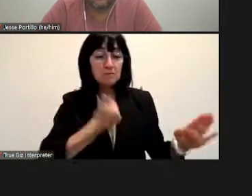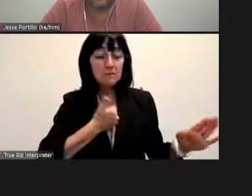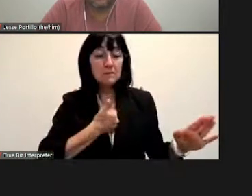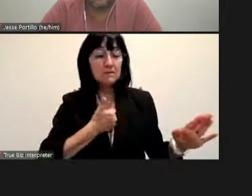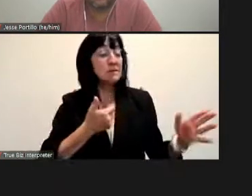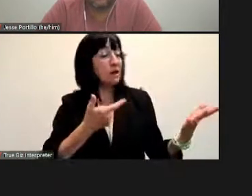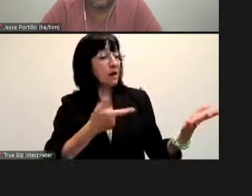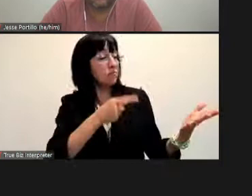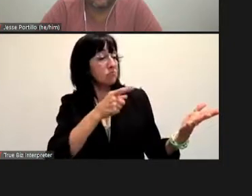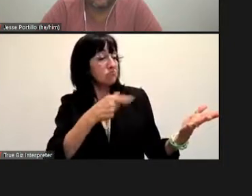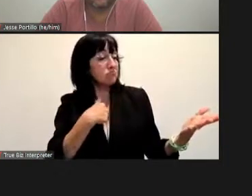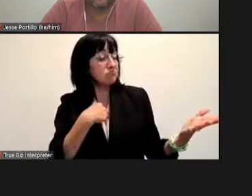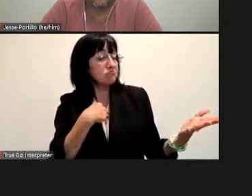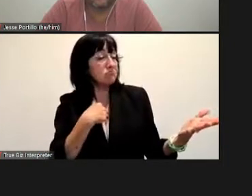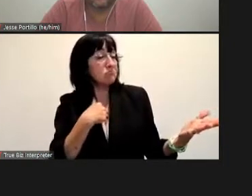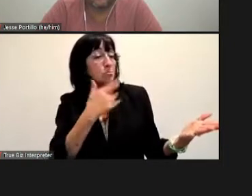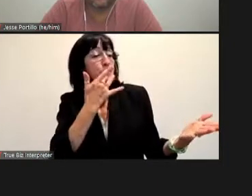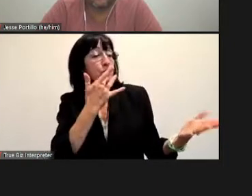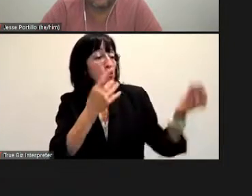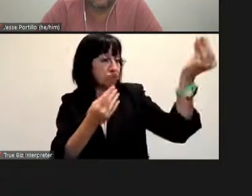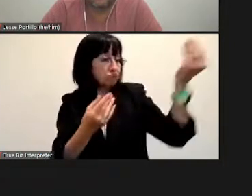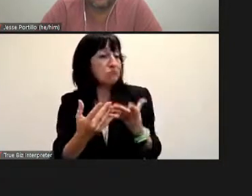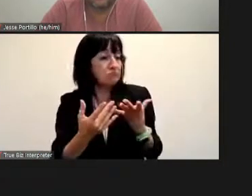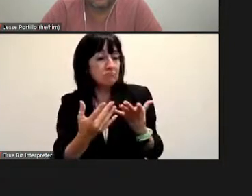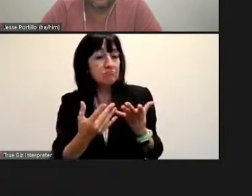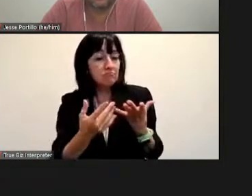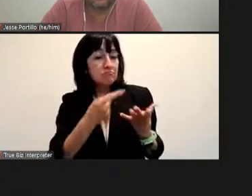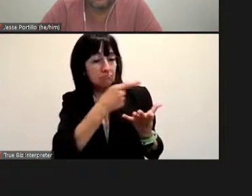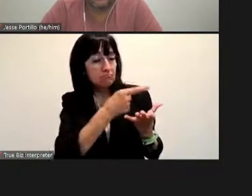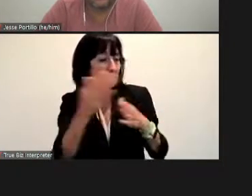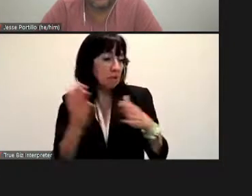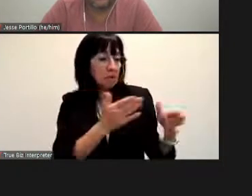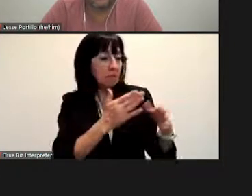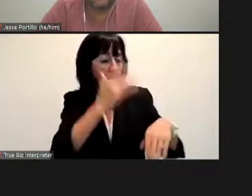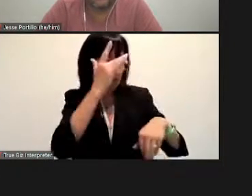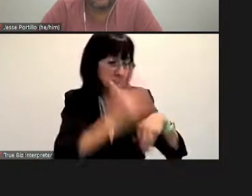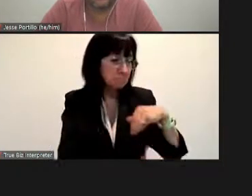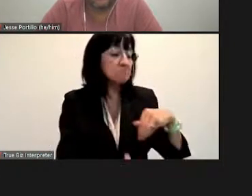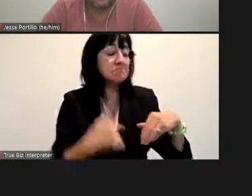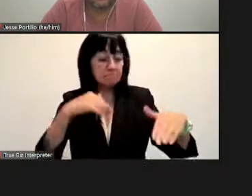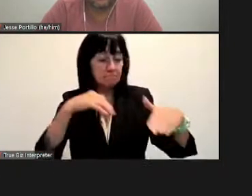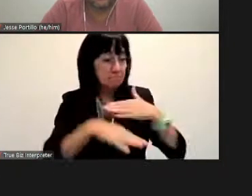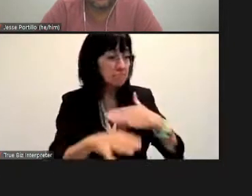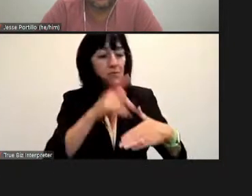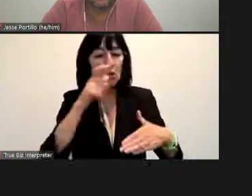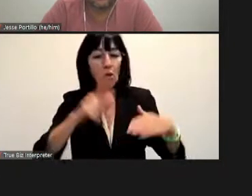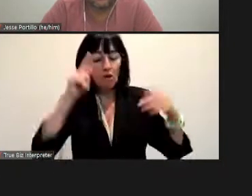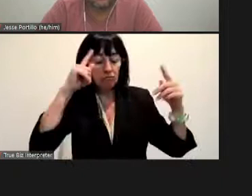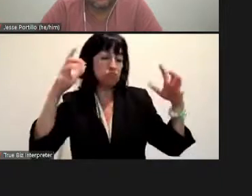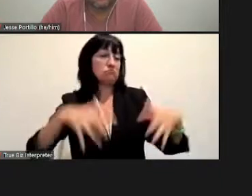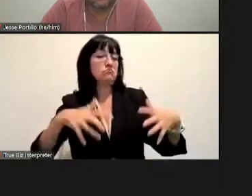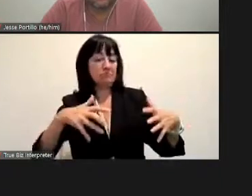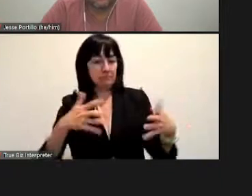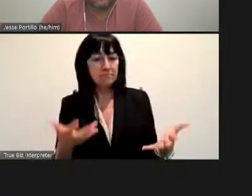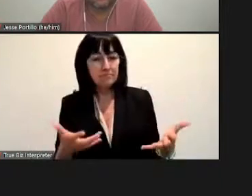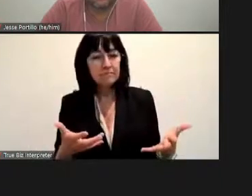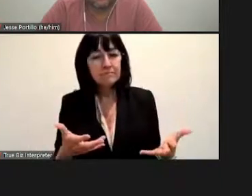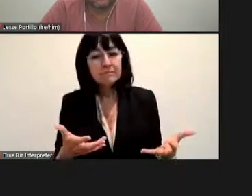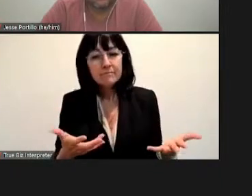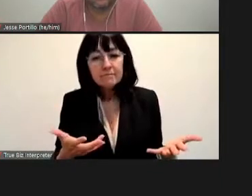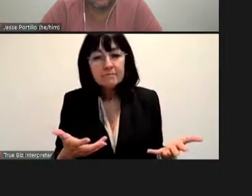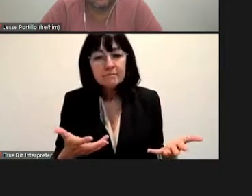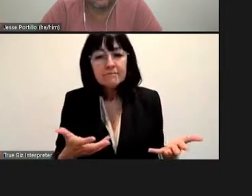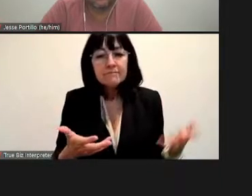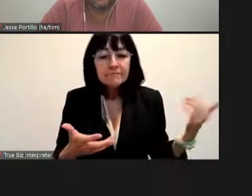wasn't expecting that. And that can, so again, that can go both ways. I think sometimes we only think about like, how is this person feeling? And it was like, well, how are you